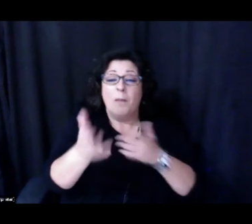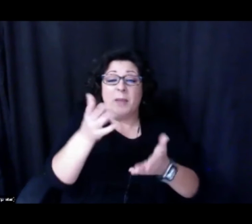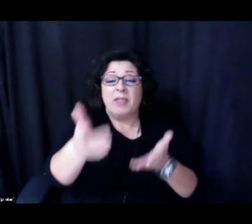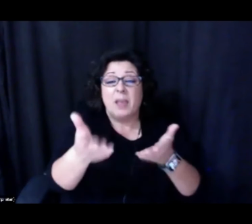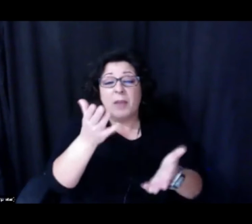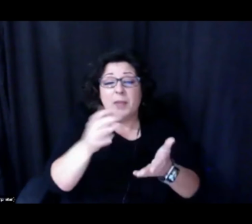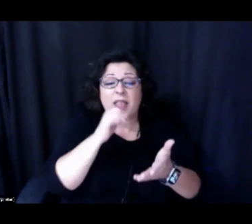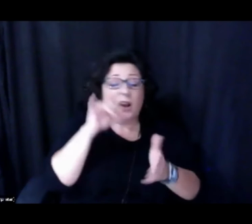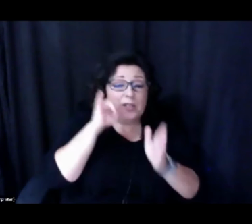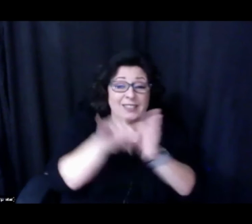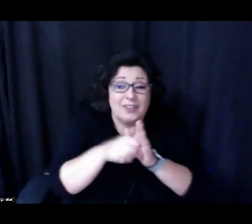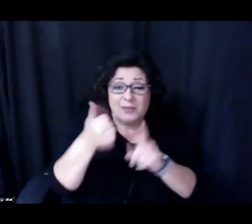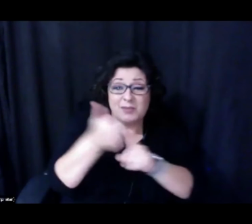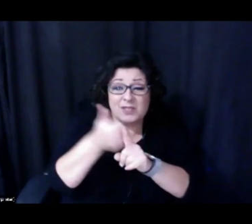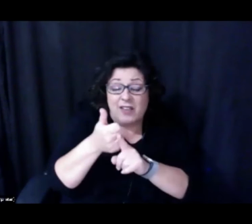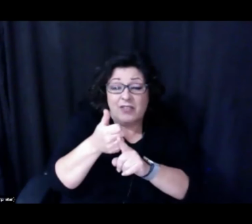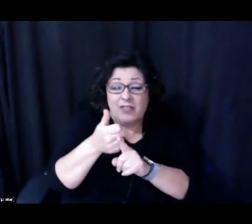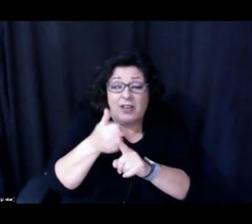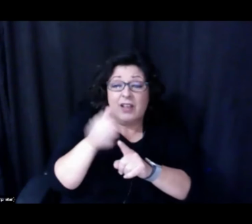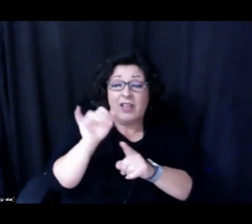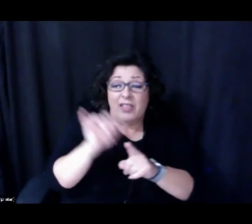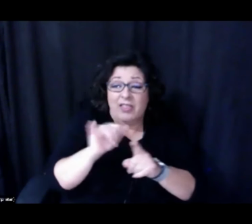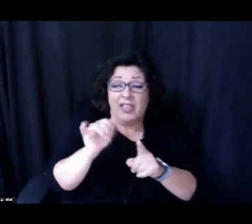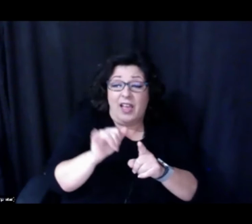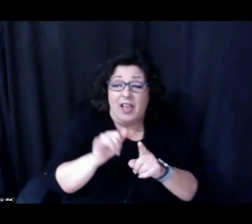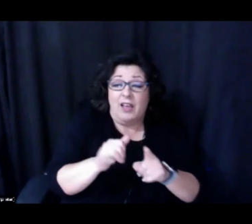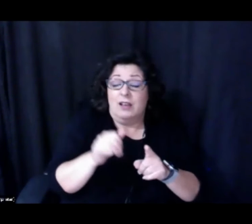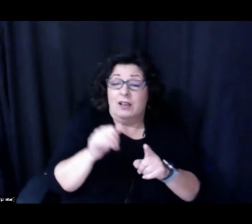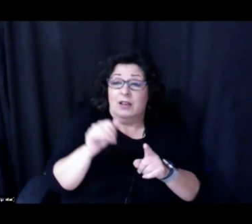not identify with that binary gender of female.